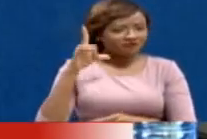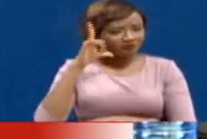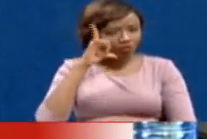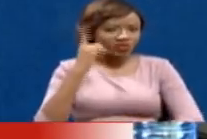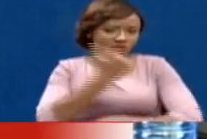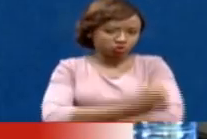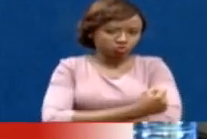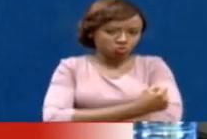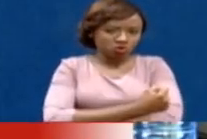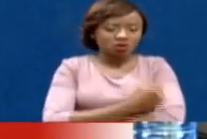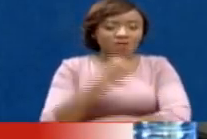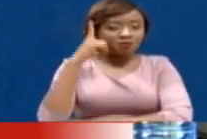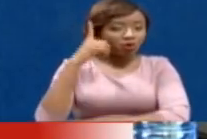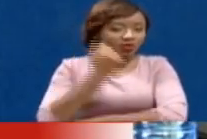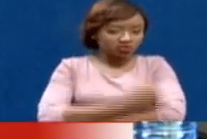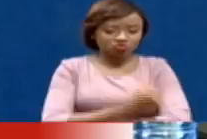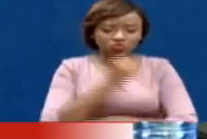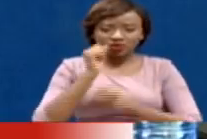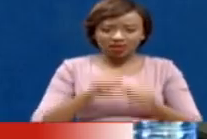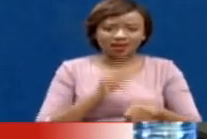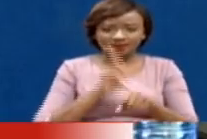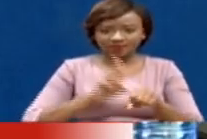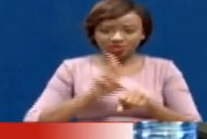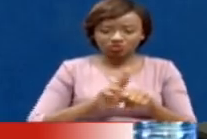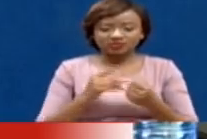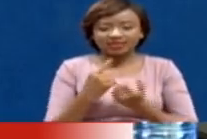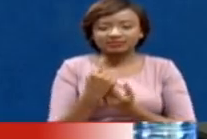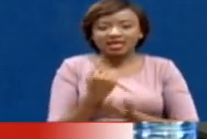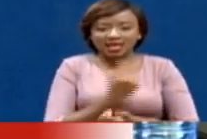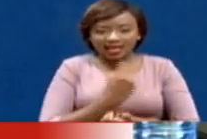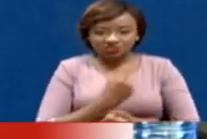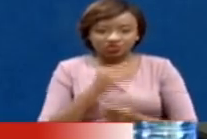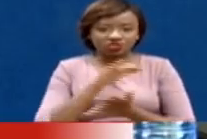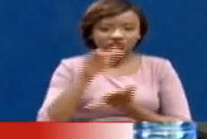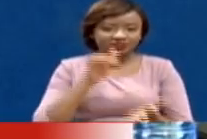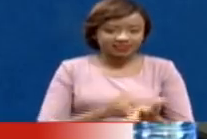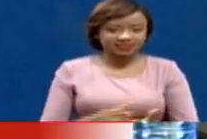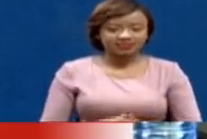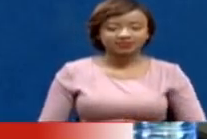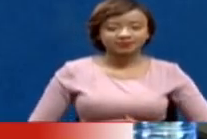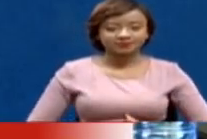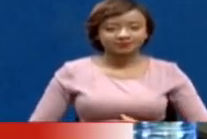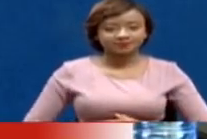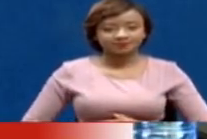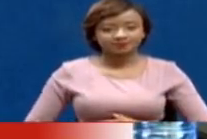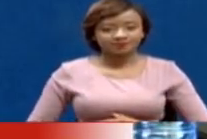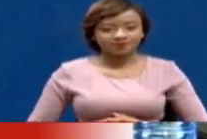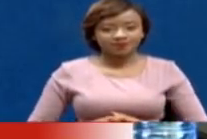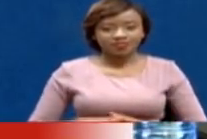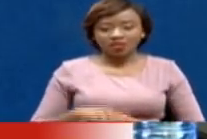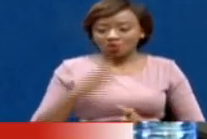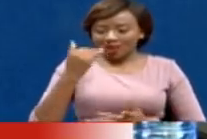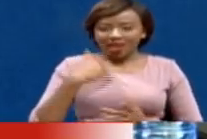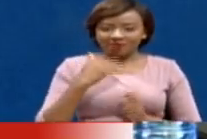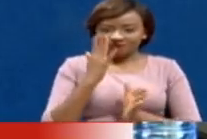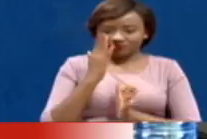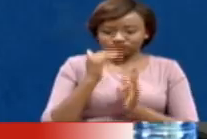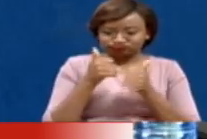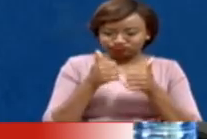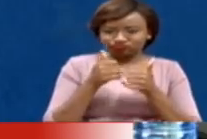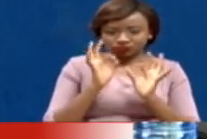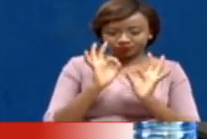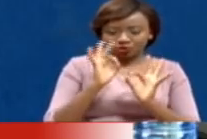which could quickly deploy as quarantine and even isolation facilities with proper mapping and